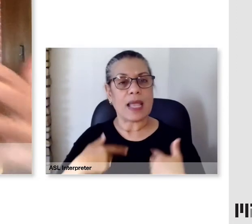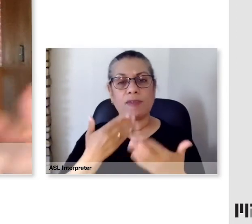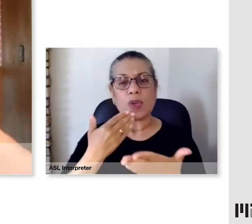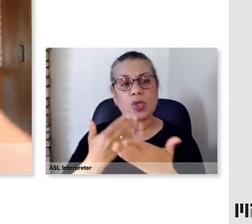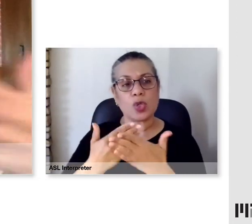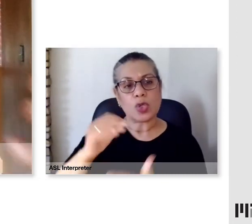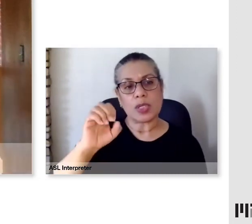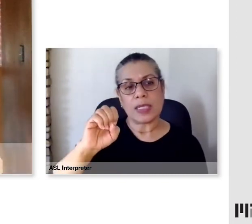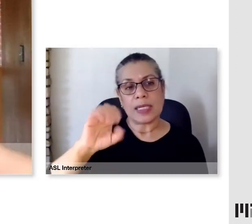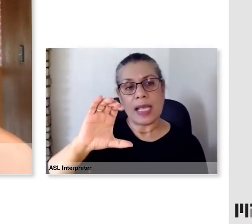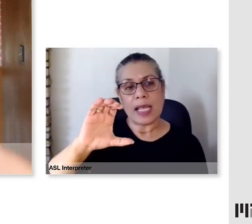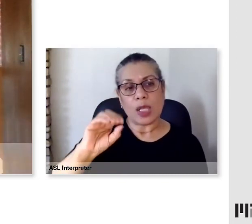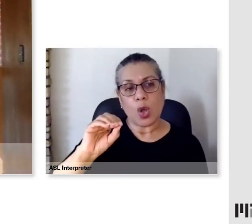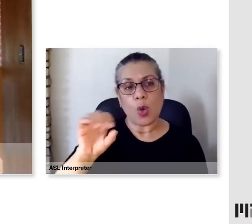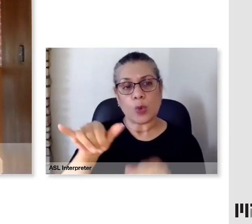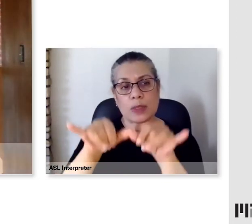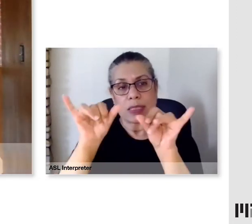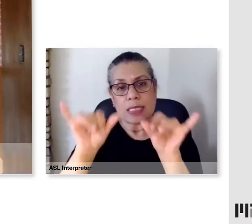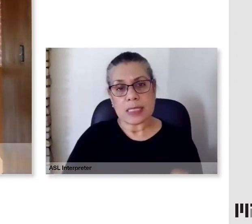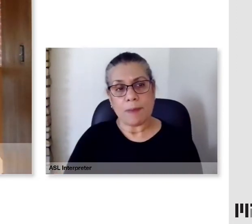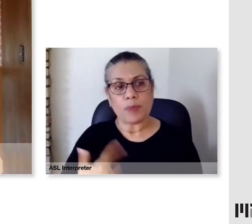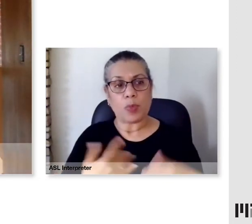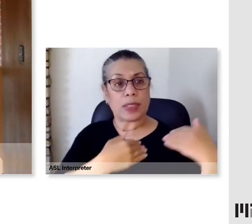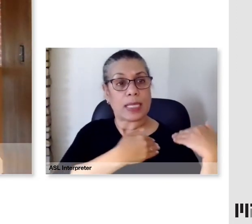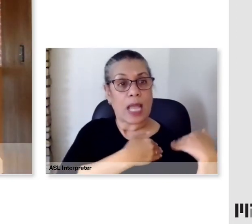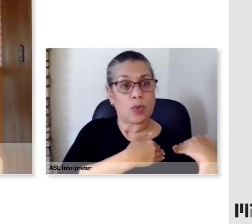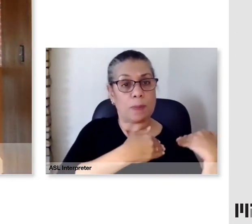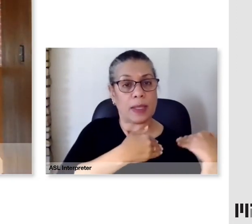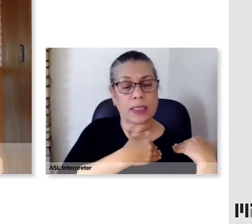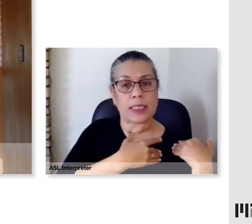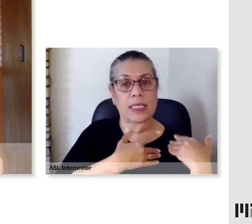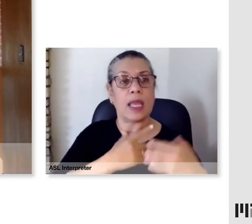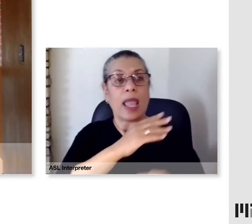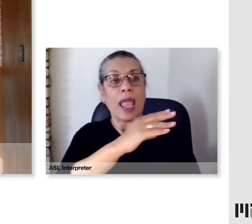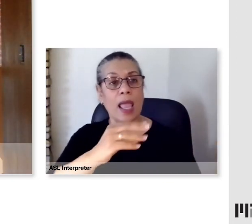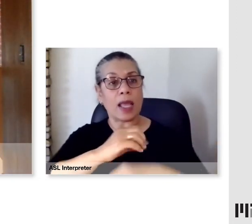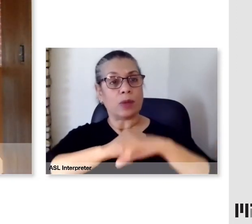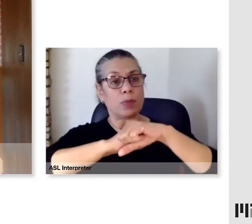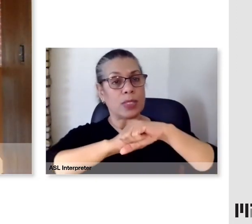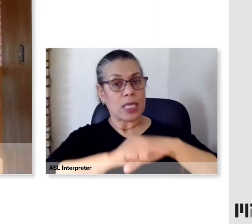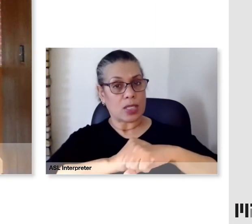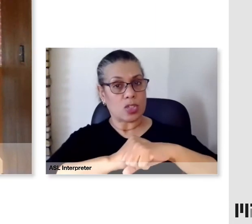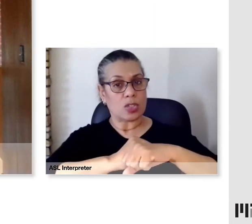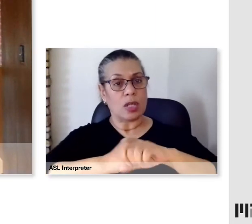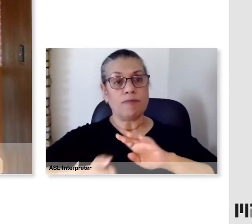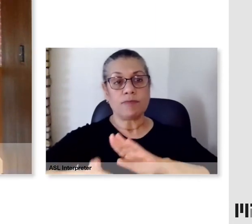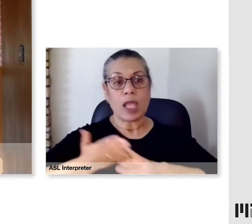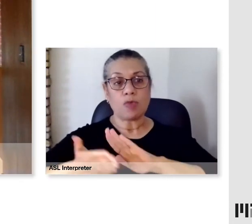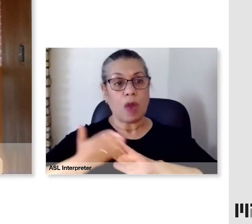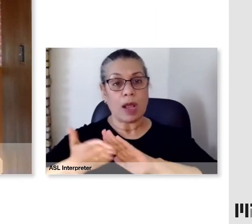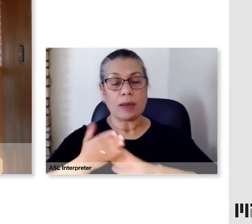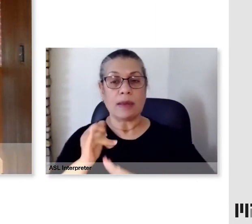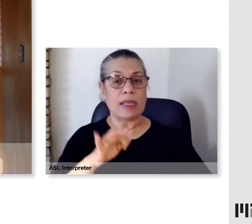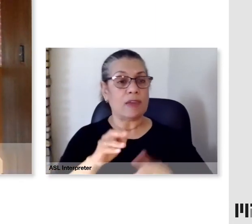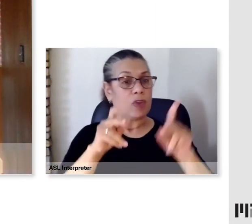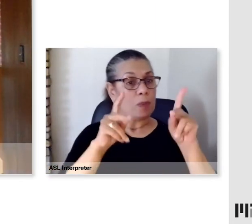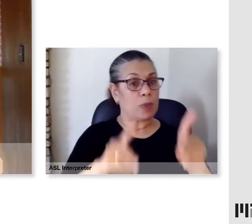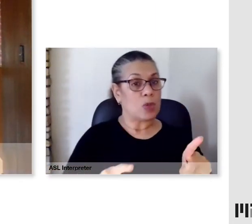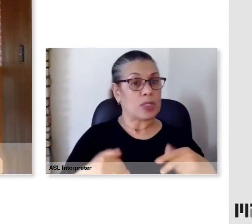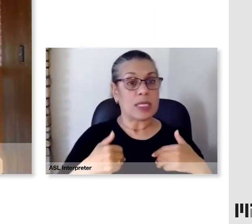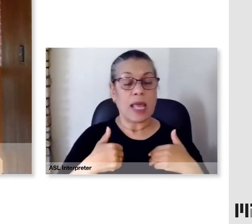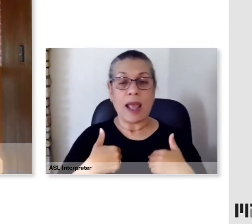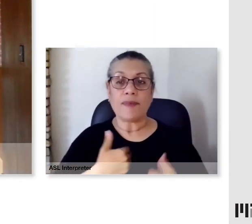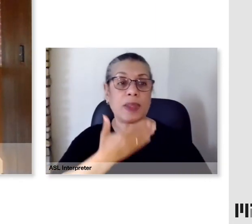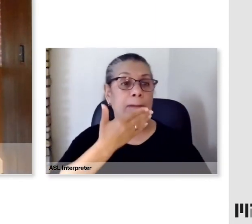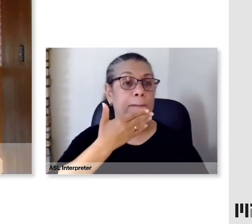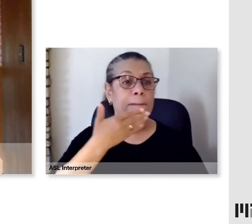of regulation, accountability, protections that operate whether or not individuals have the best intentions. I